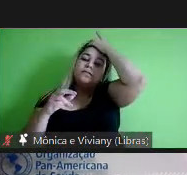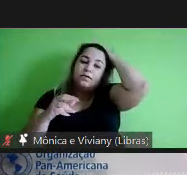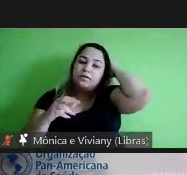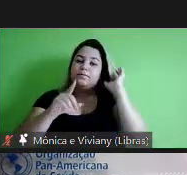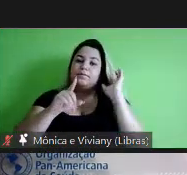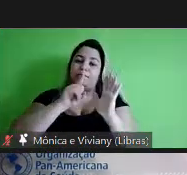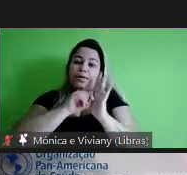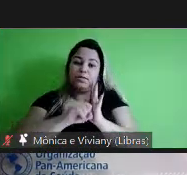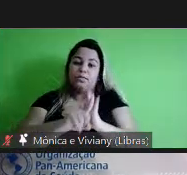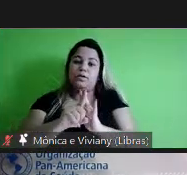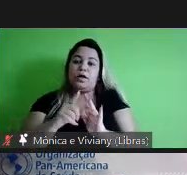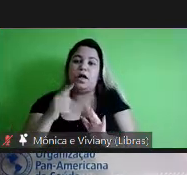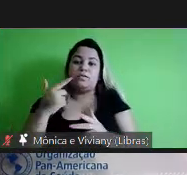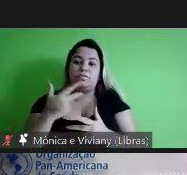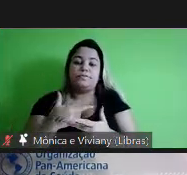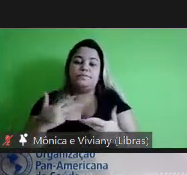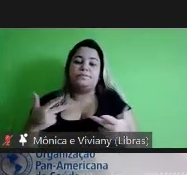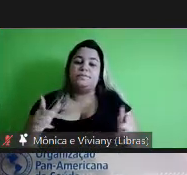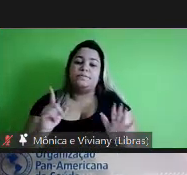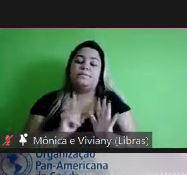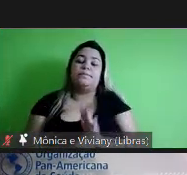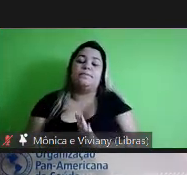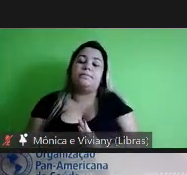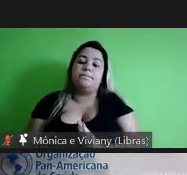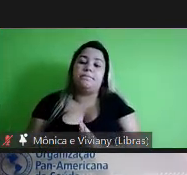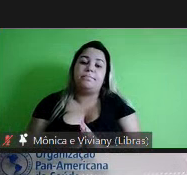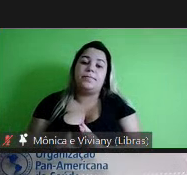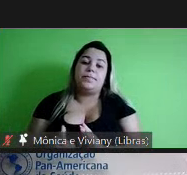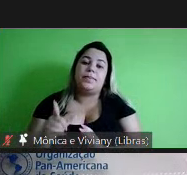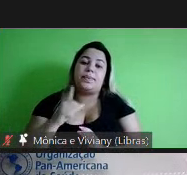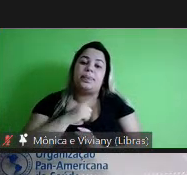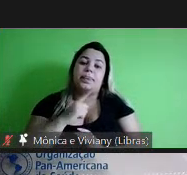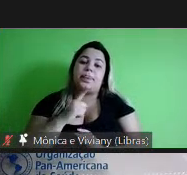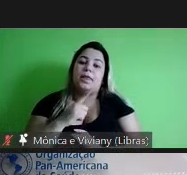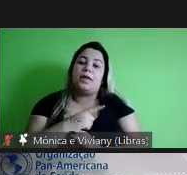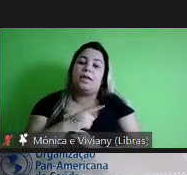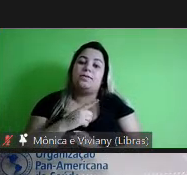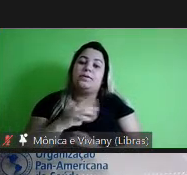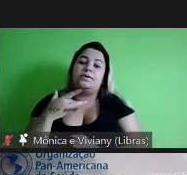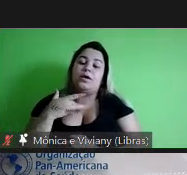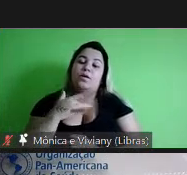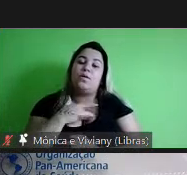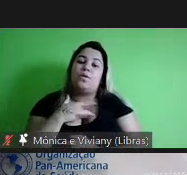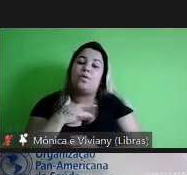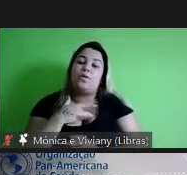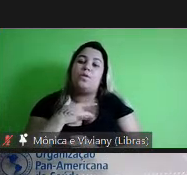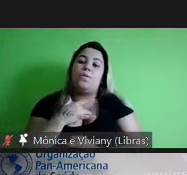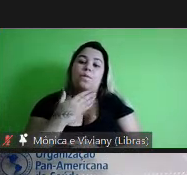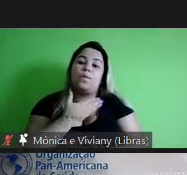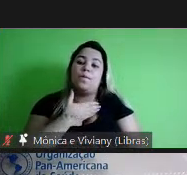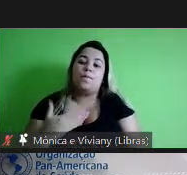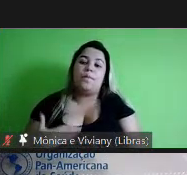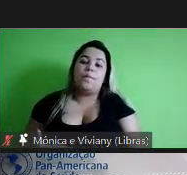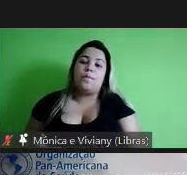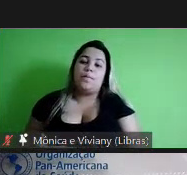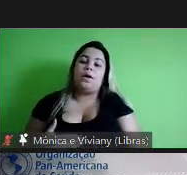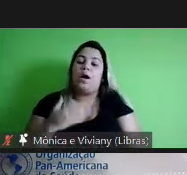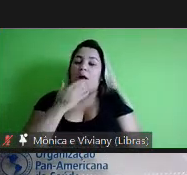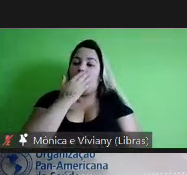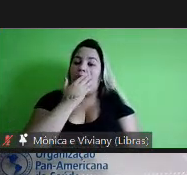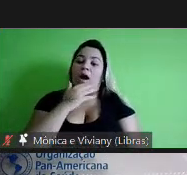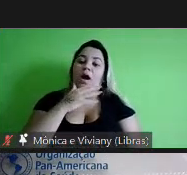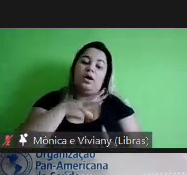don't know who asked, I don't remember, but I was reading the question. So we have an individual here, then we have public health, which will look for